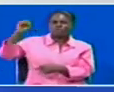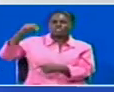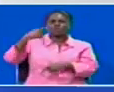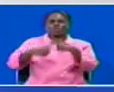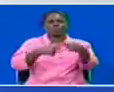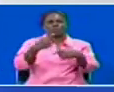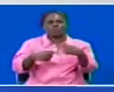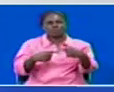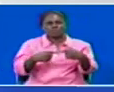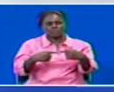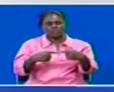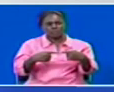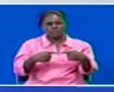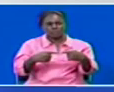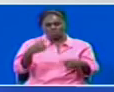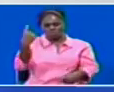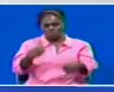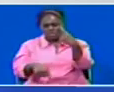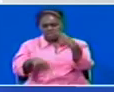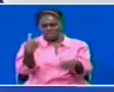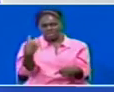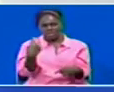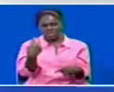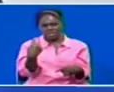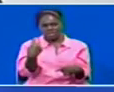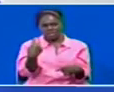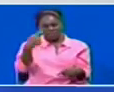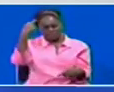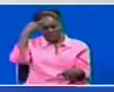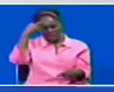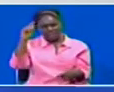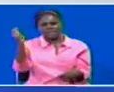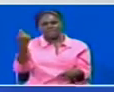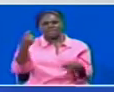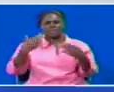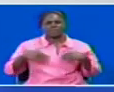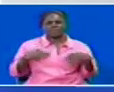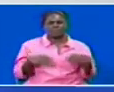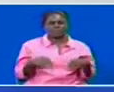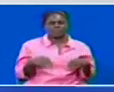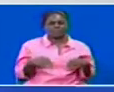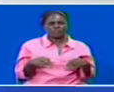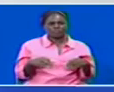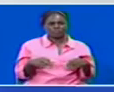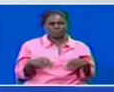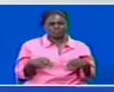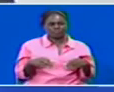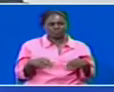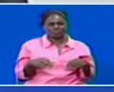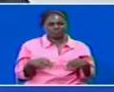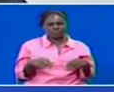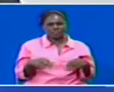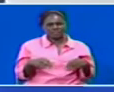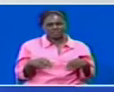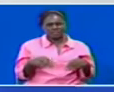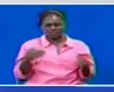processes, which is about winning the hearts and minds of Kenyans in whichever way for 2017. We must throw this.